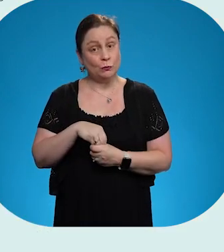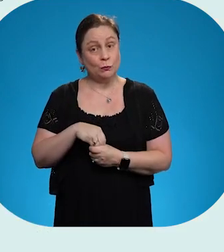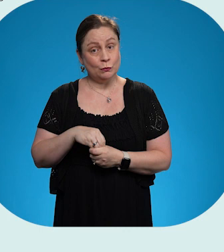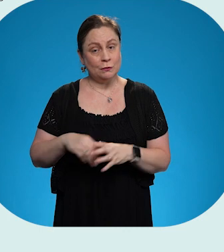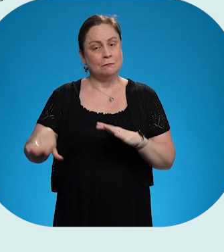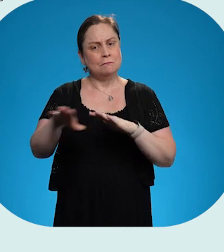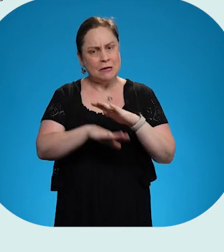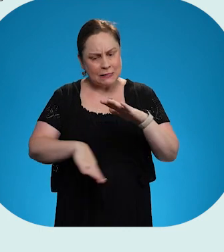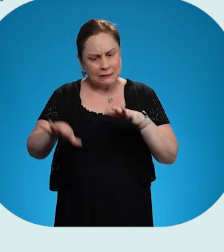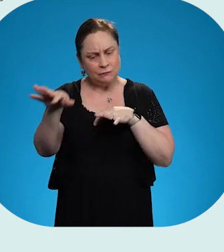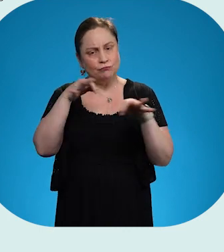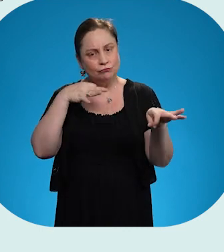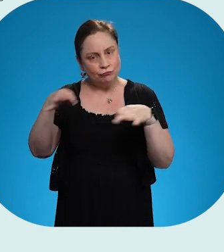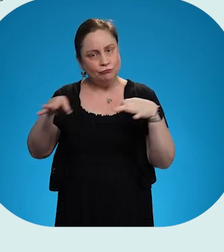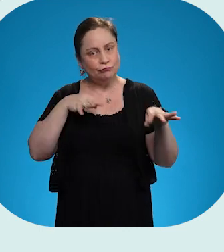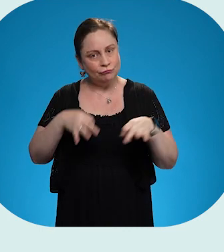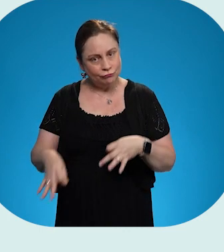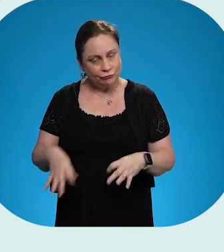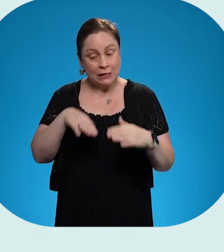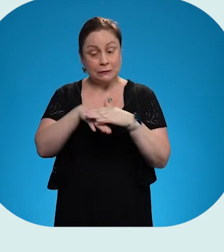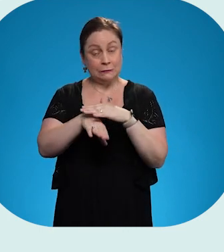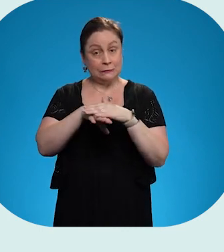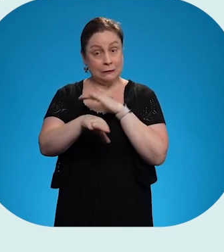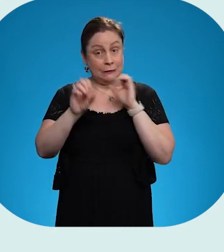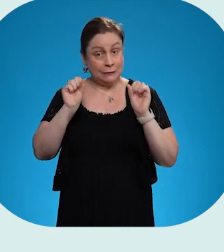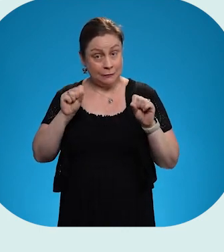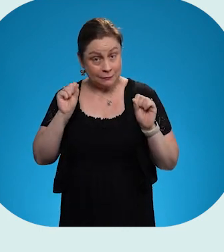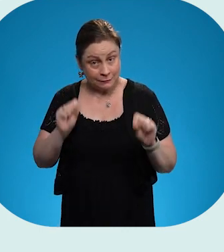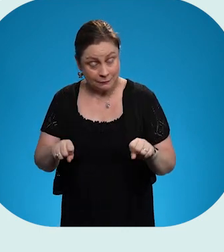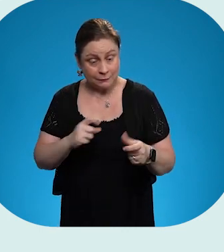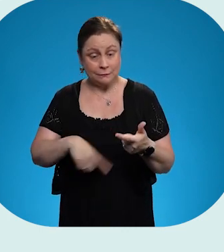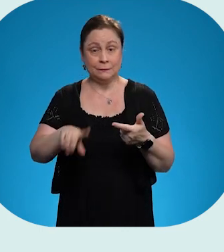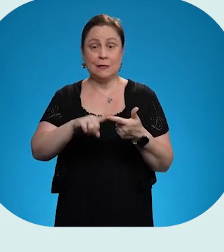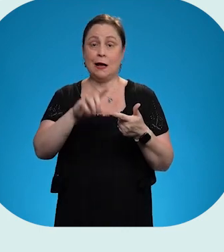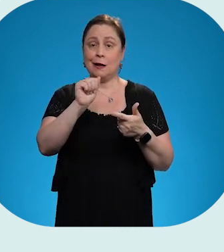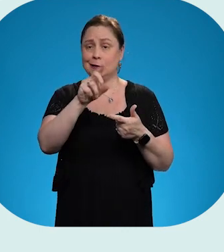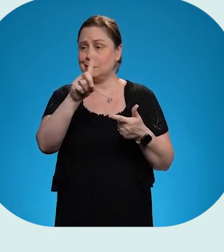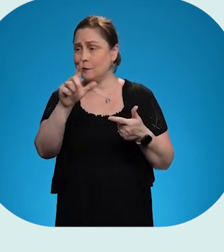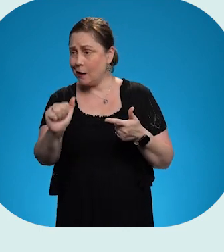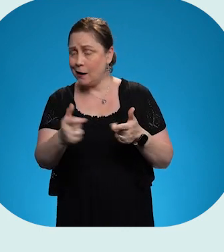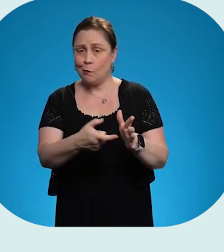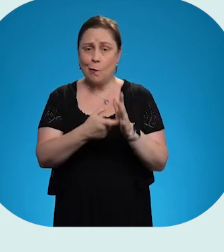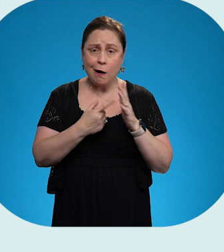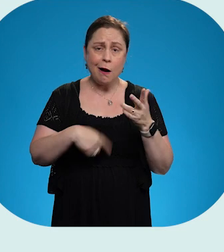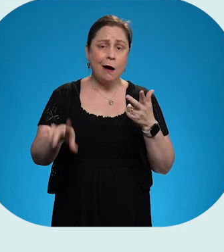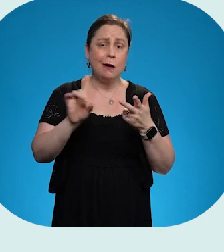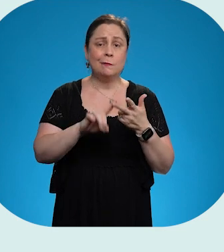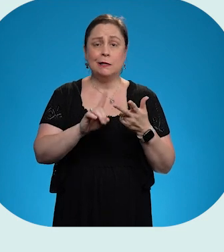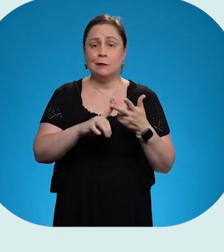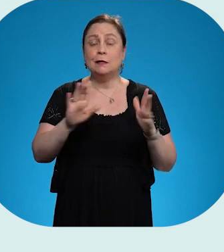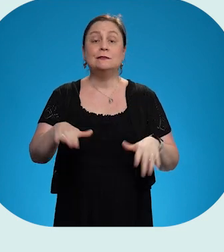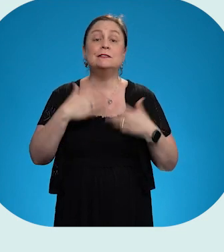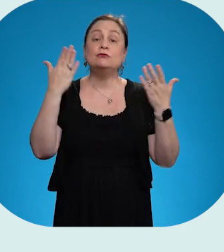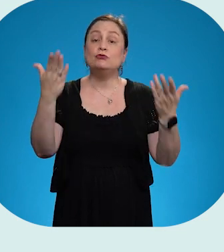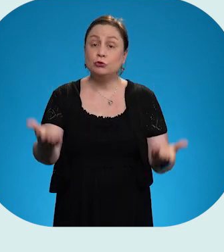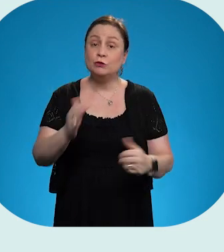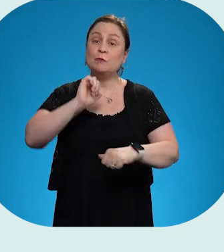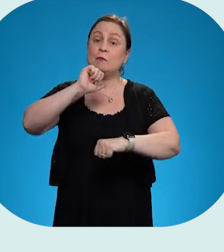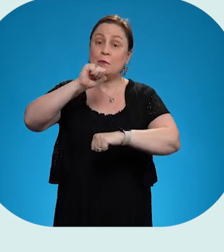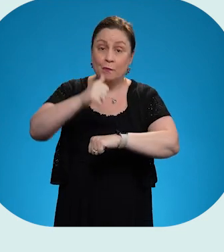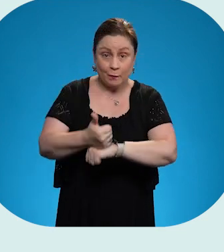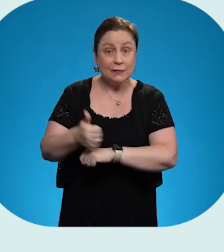It includes basic explanations for accessibility, ADA requirements,